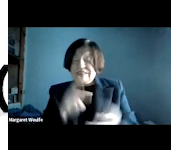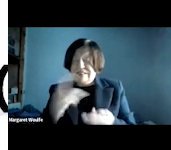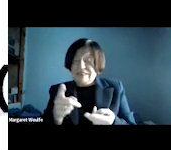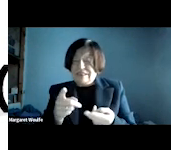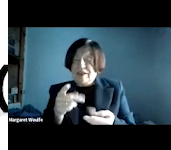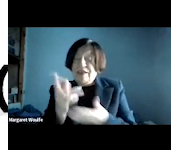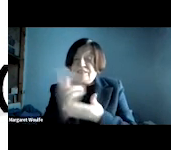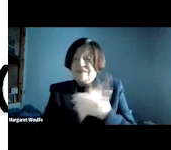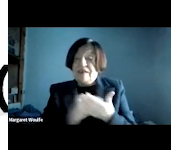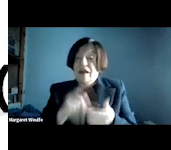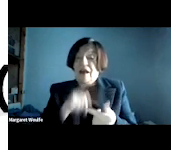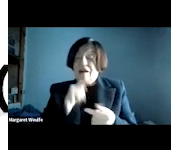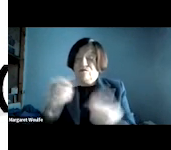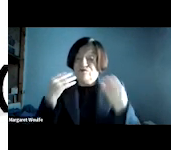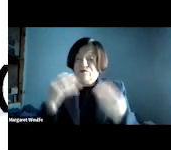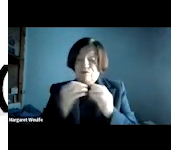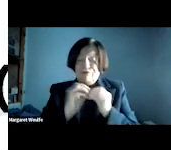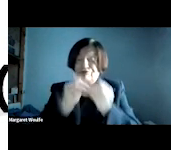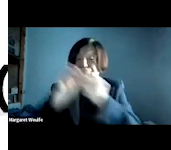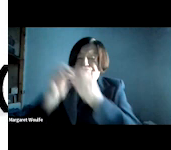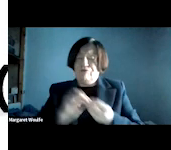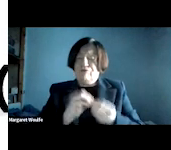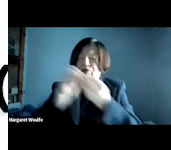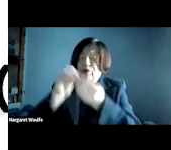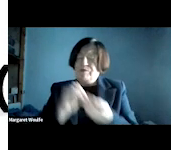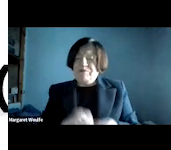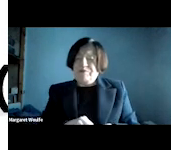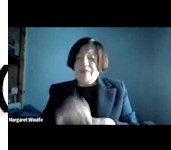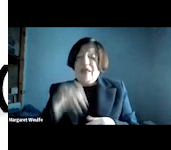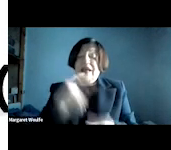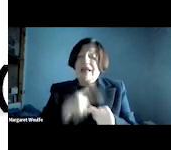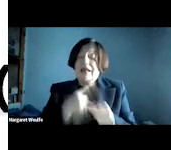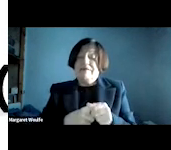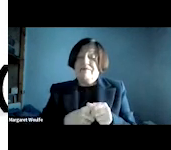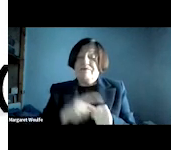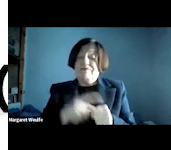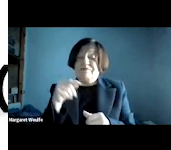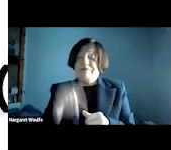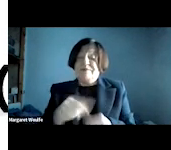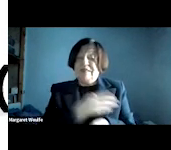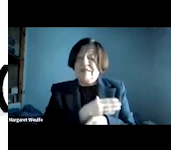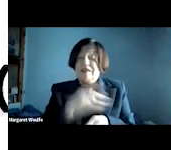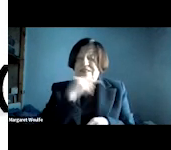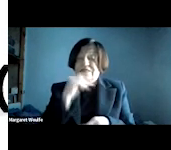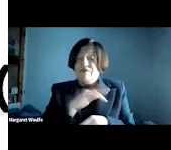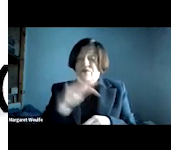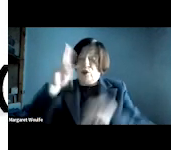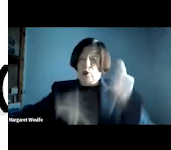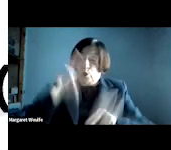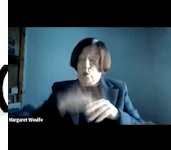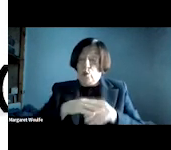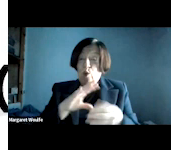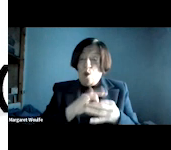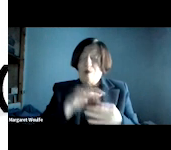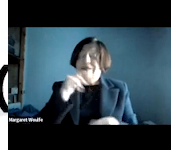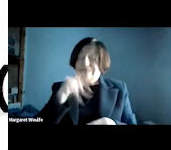dwellings and to inform retrofit and refurbishments. So again, at the start, it says that it's for new dwellings, but we're also saying